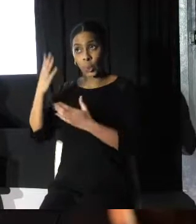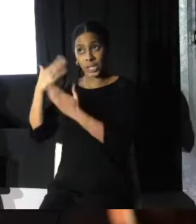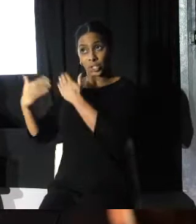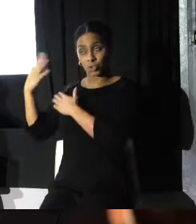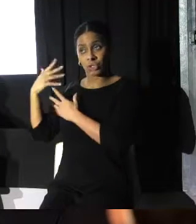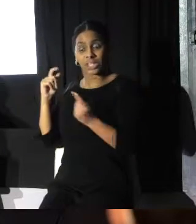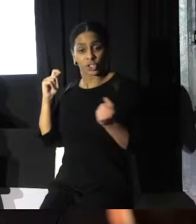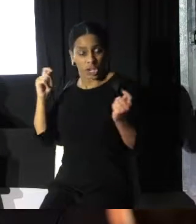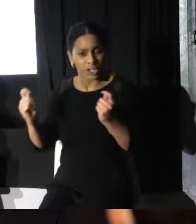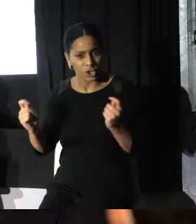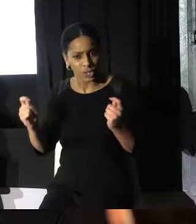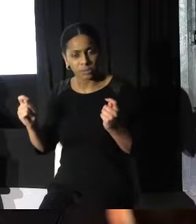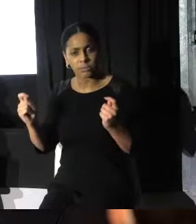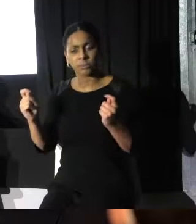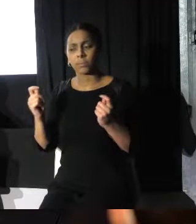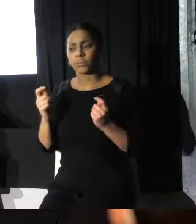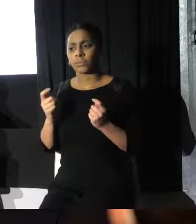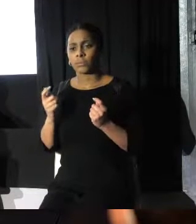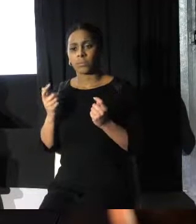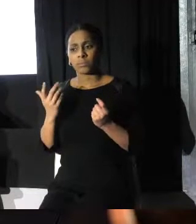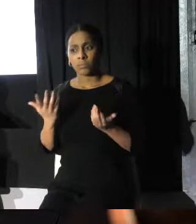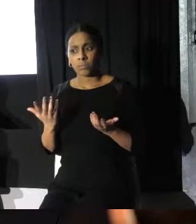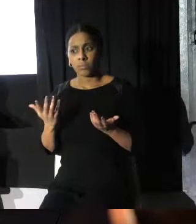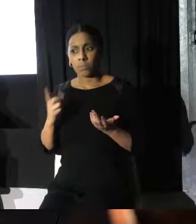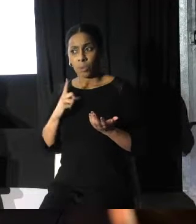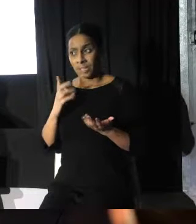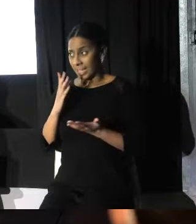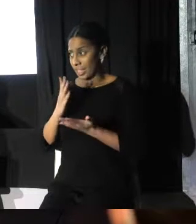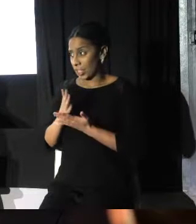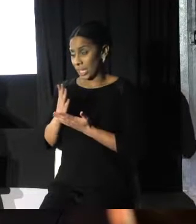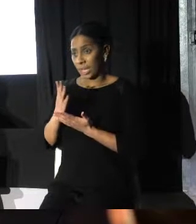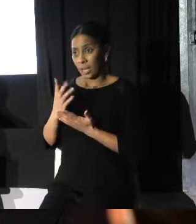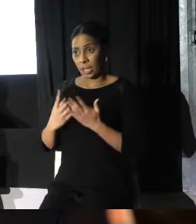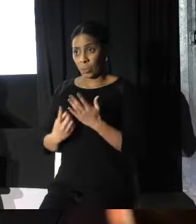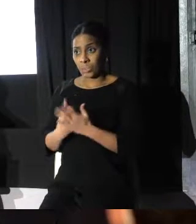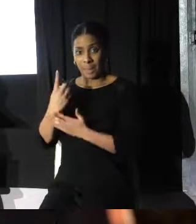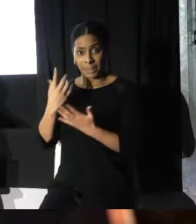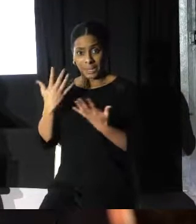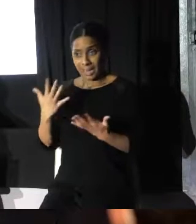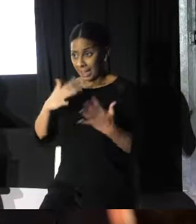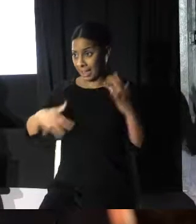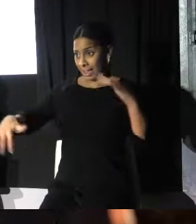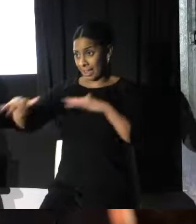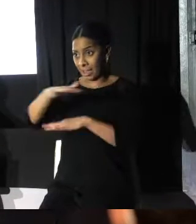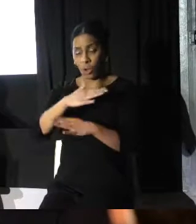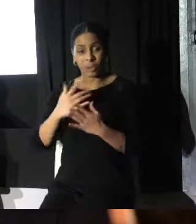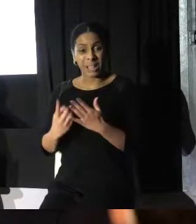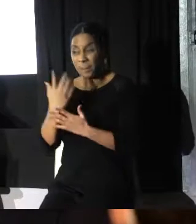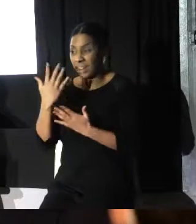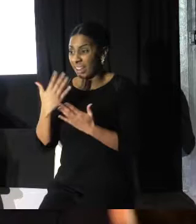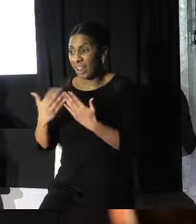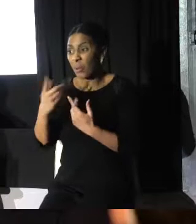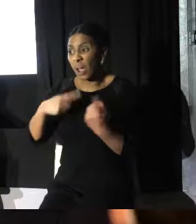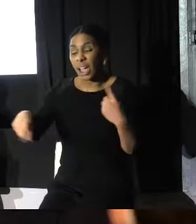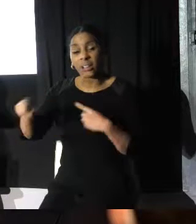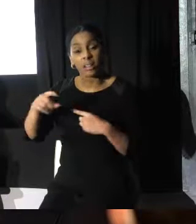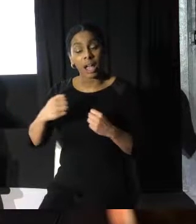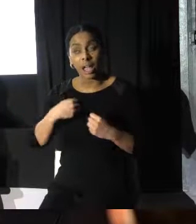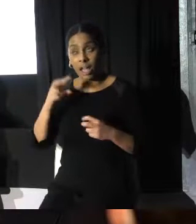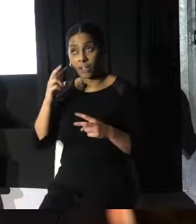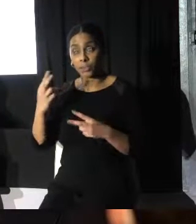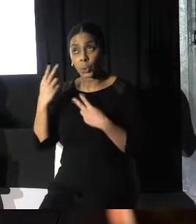no good, actually, because this is happening anyway. I have no doubt at all that this shift in our